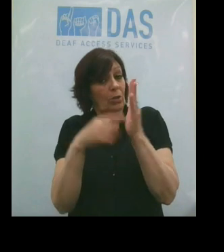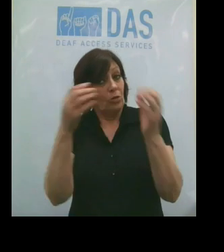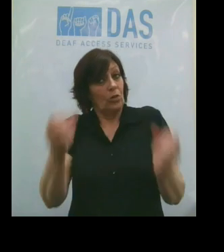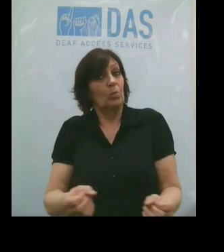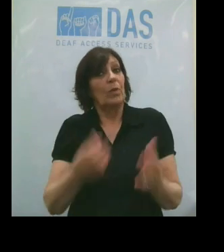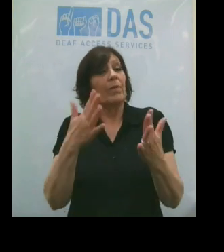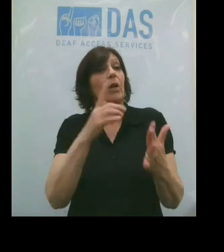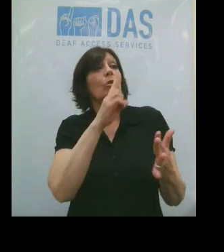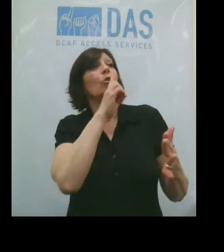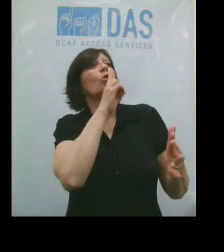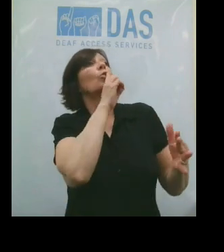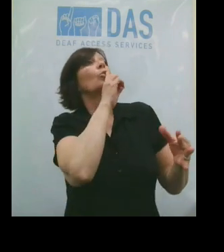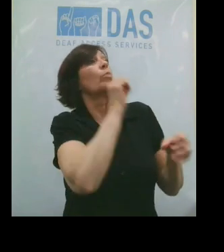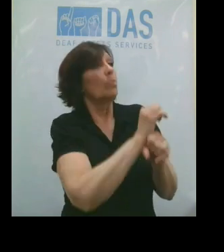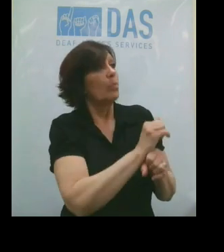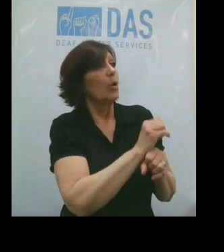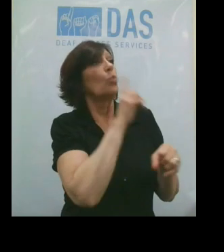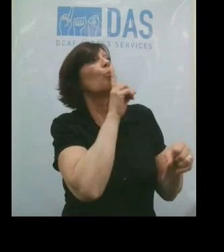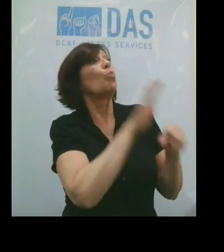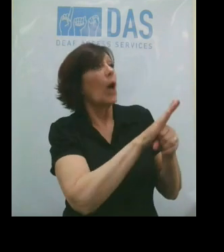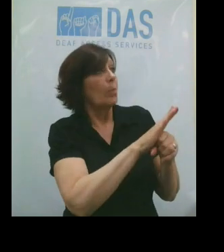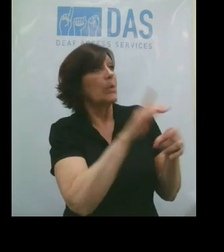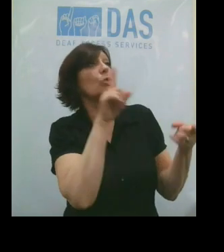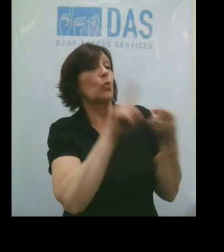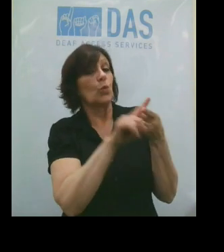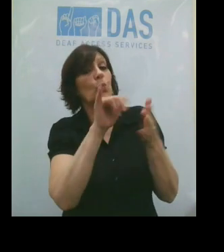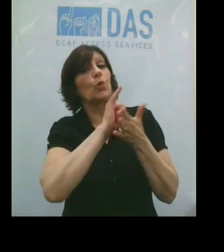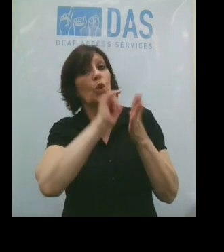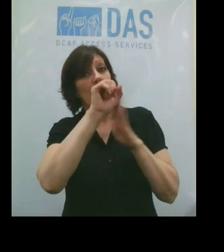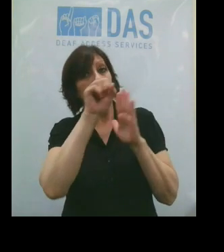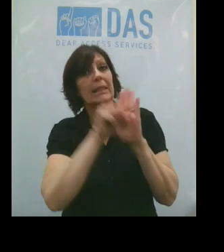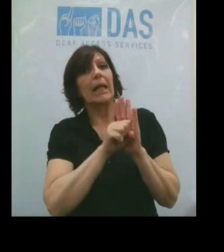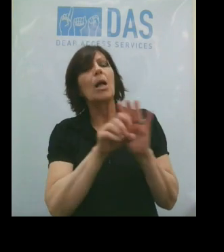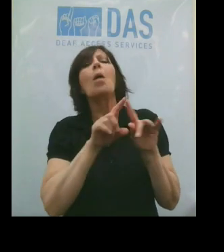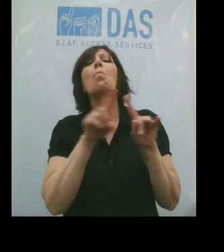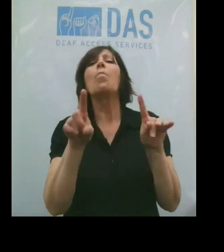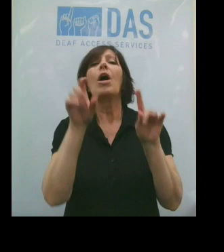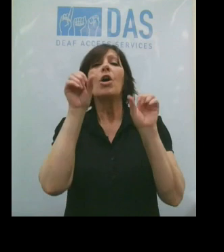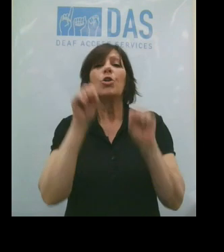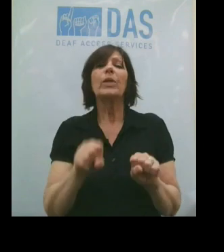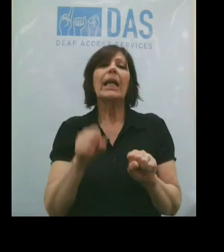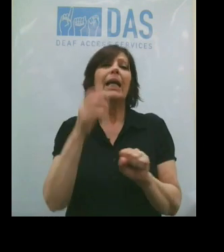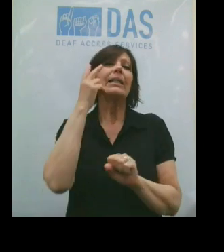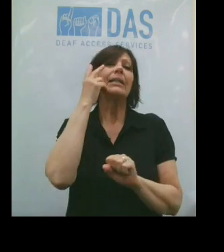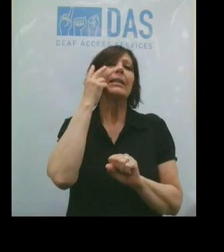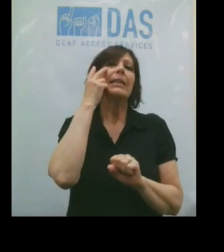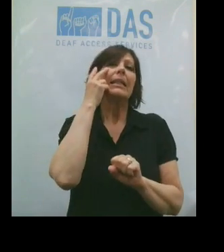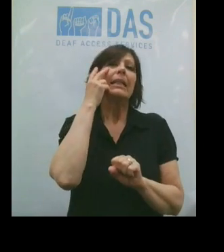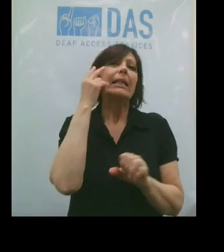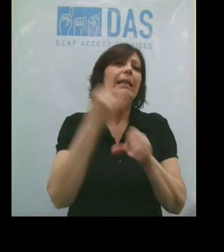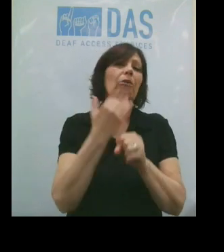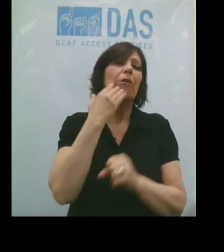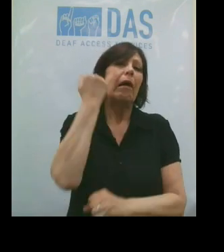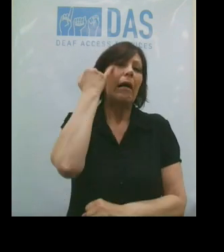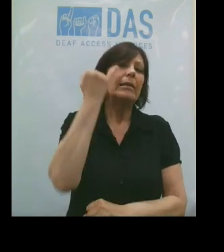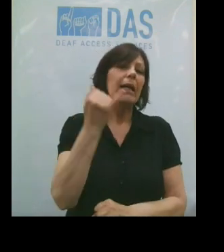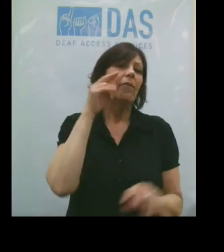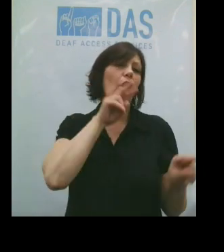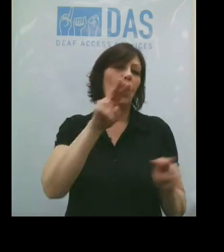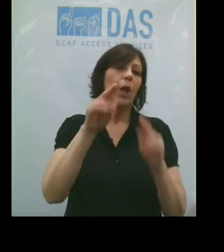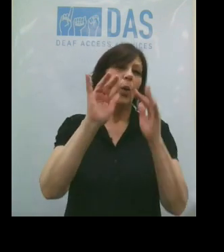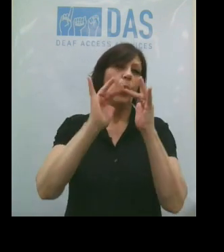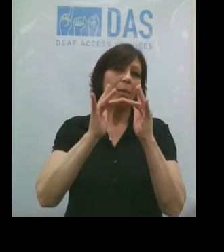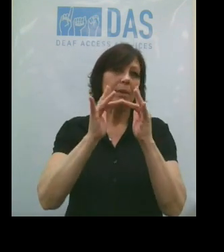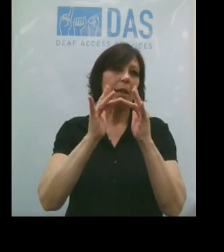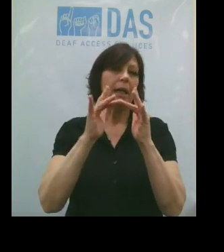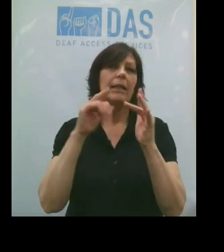York State. I think I jumped a little ahead there. But you can get guidance, and you have to do an affirmation to New York State saying that you have put together